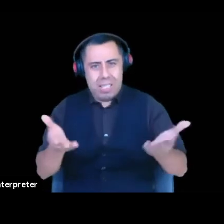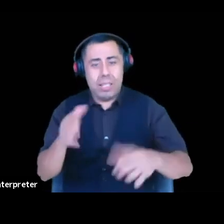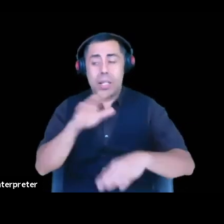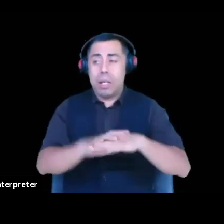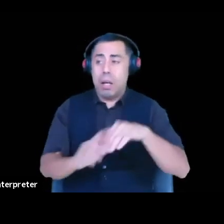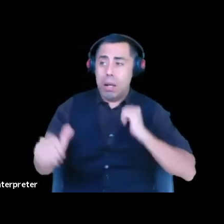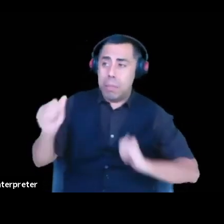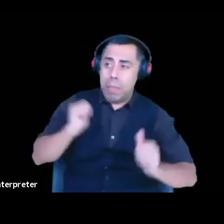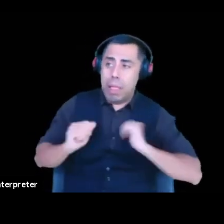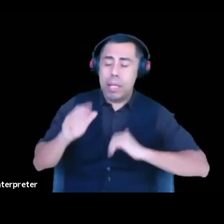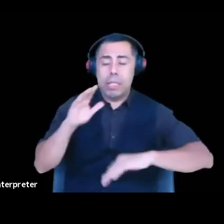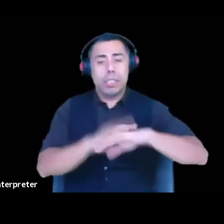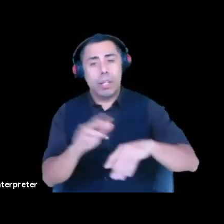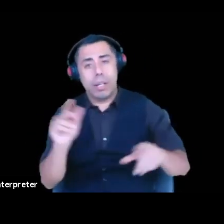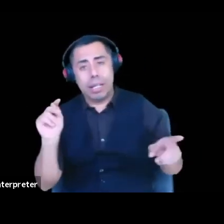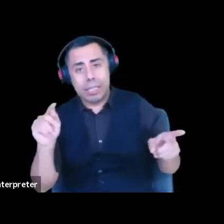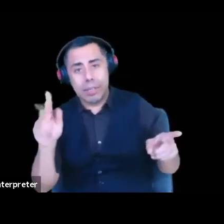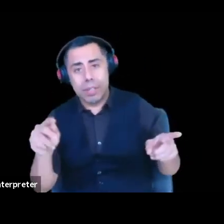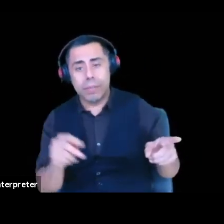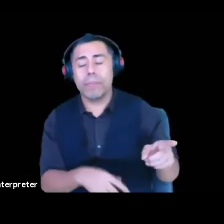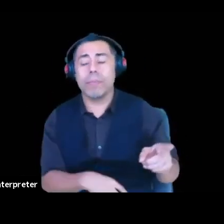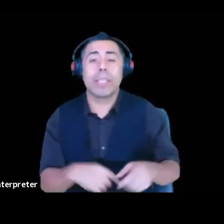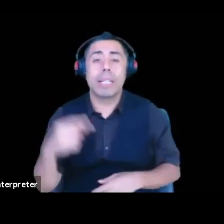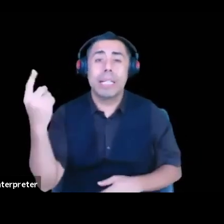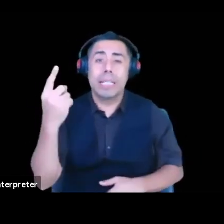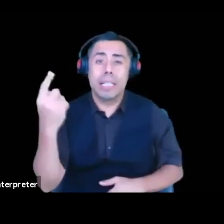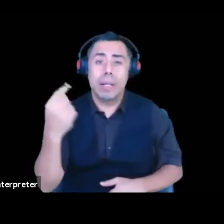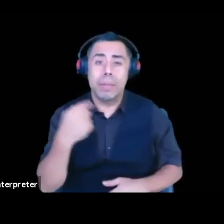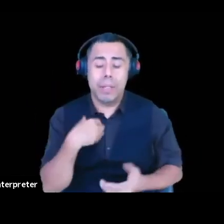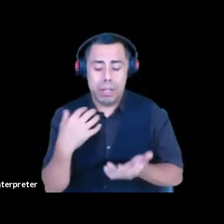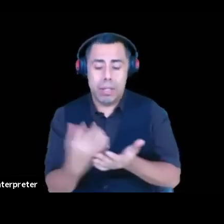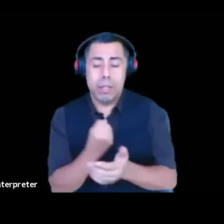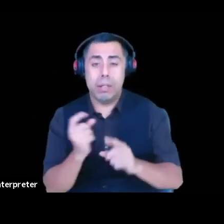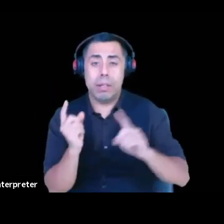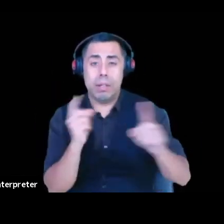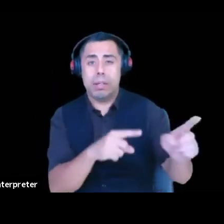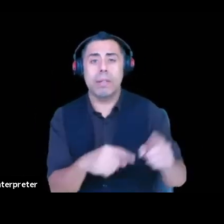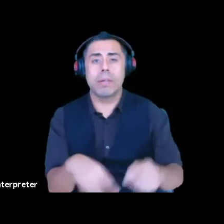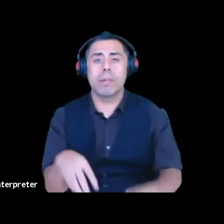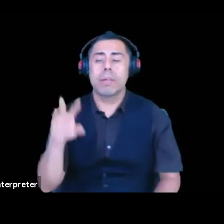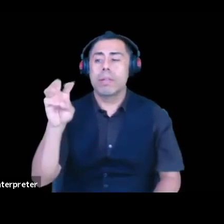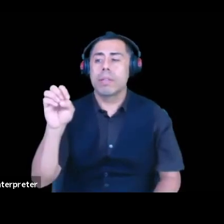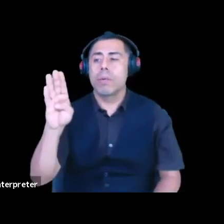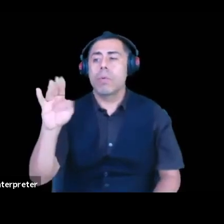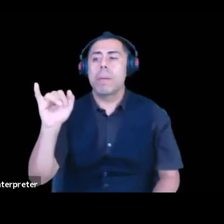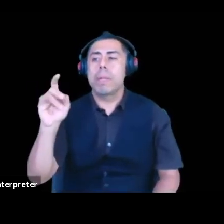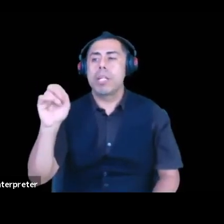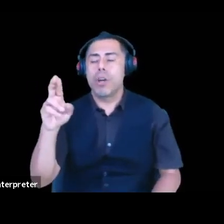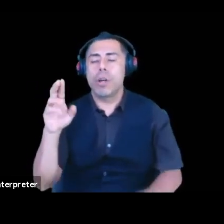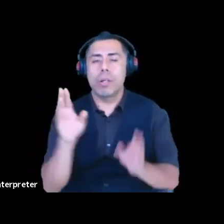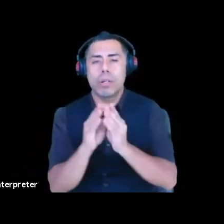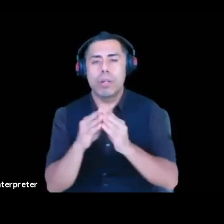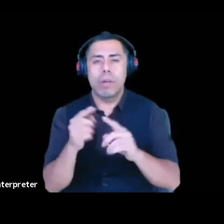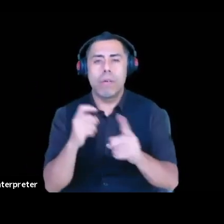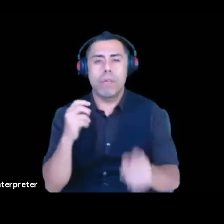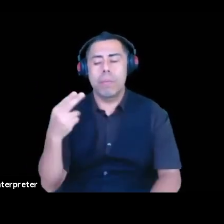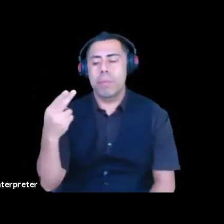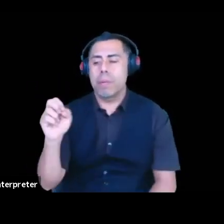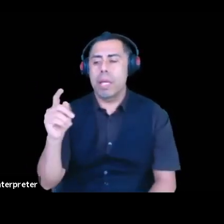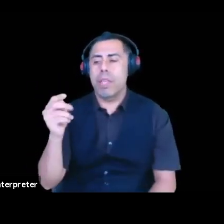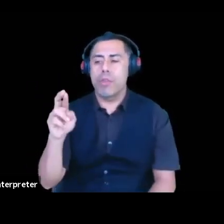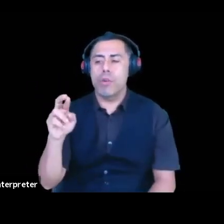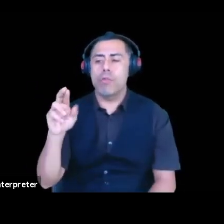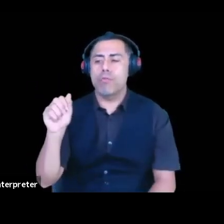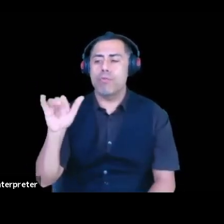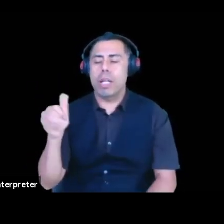One of the things that I was able to attend was a webinar with Heather Ray. She is from Idaho. She's from the tribe up there. She's a